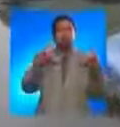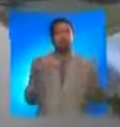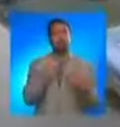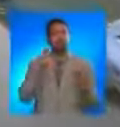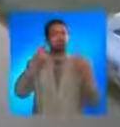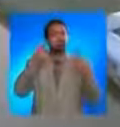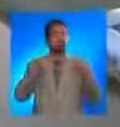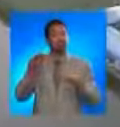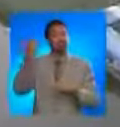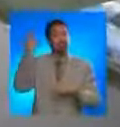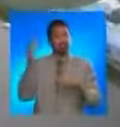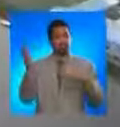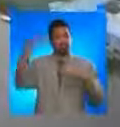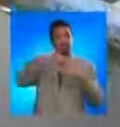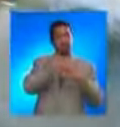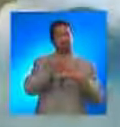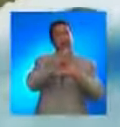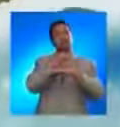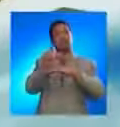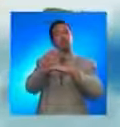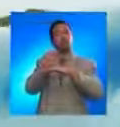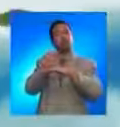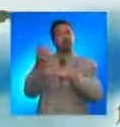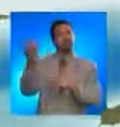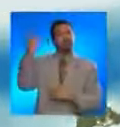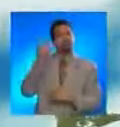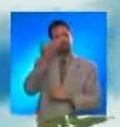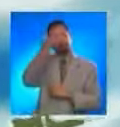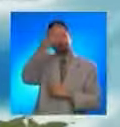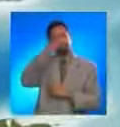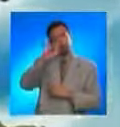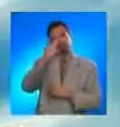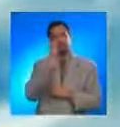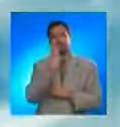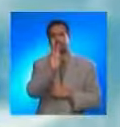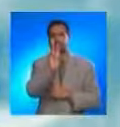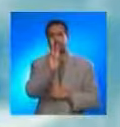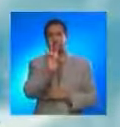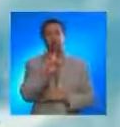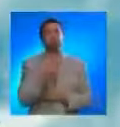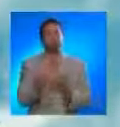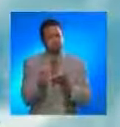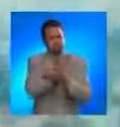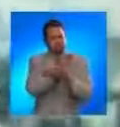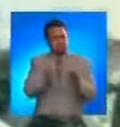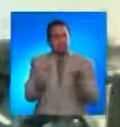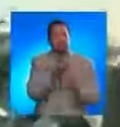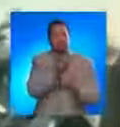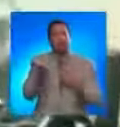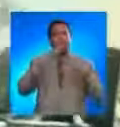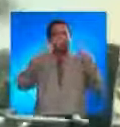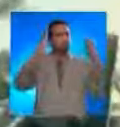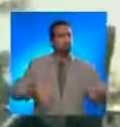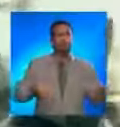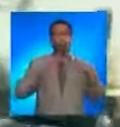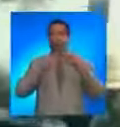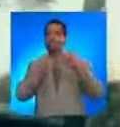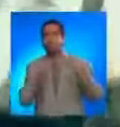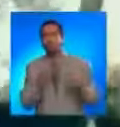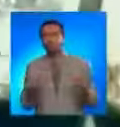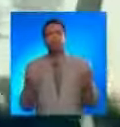the scenario in St. Thomas in 1867, following the powerful earthquake in the Virgin Island Basin. When the